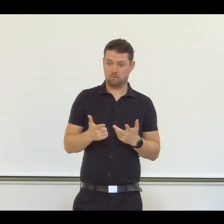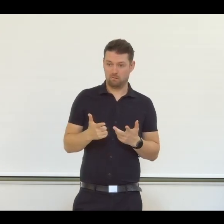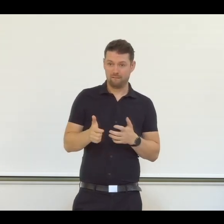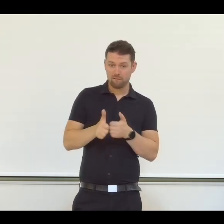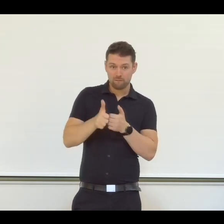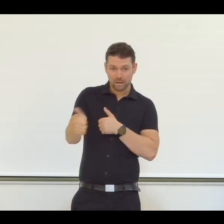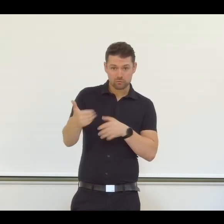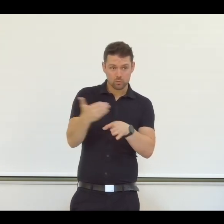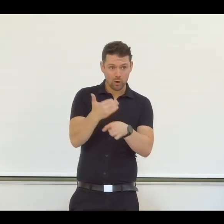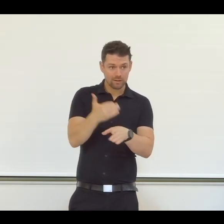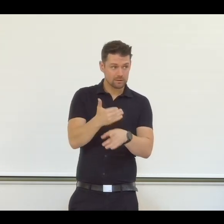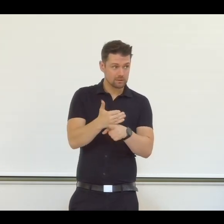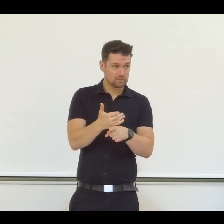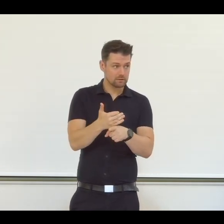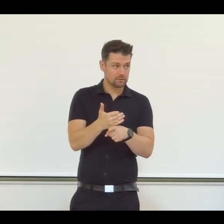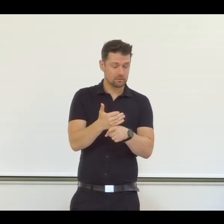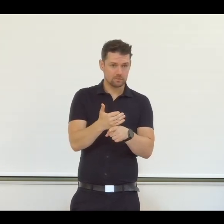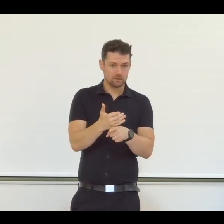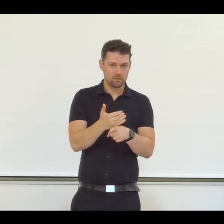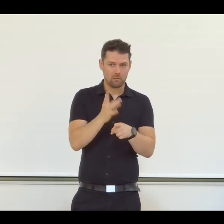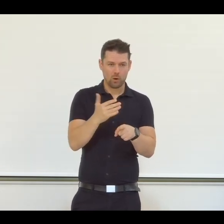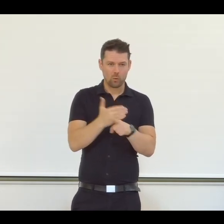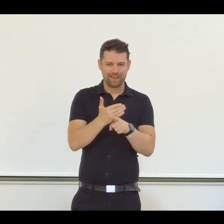in home office, essentially.